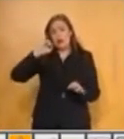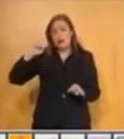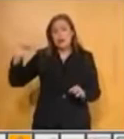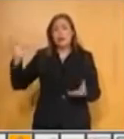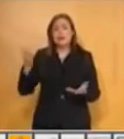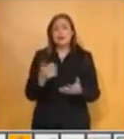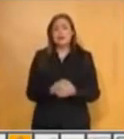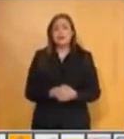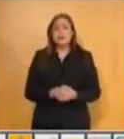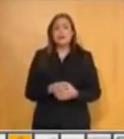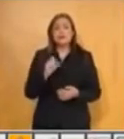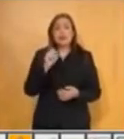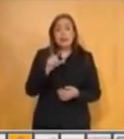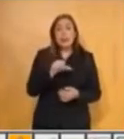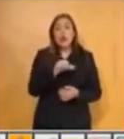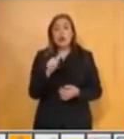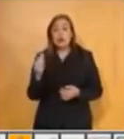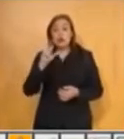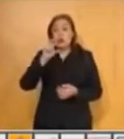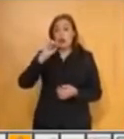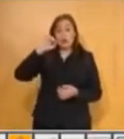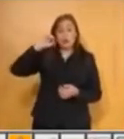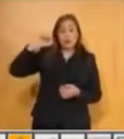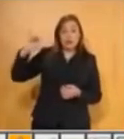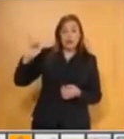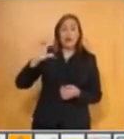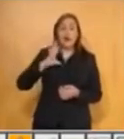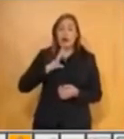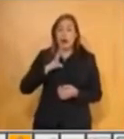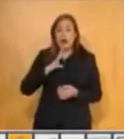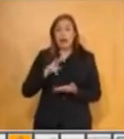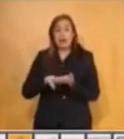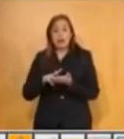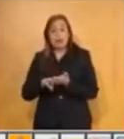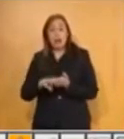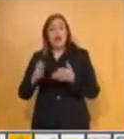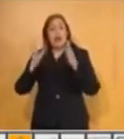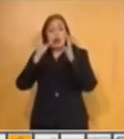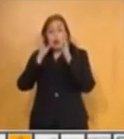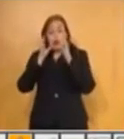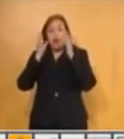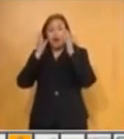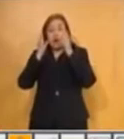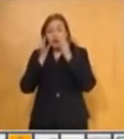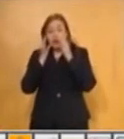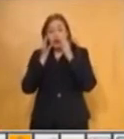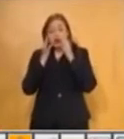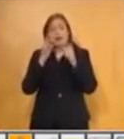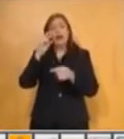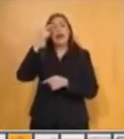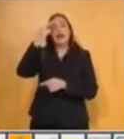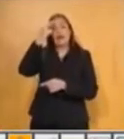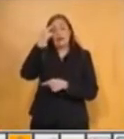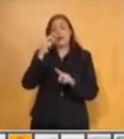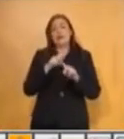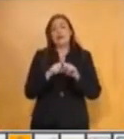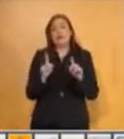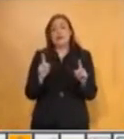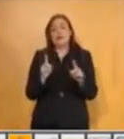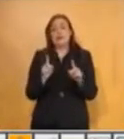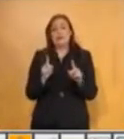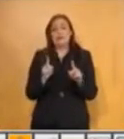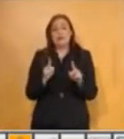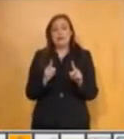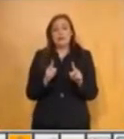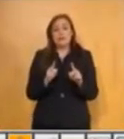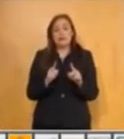for nonfiction, we have confidence. Remember that nonfiction could be a genre in which happens